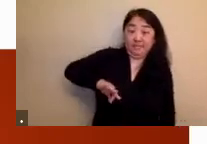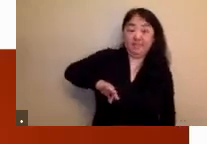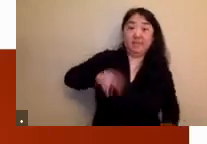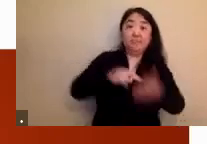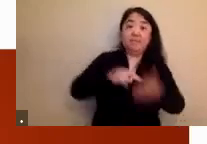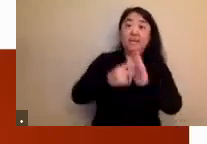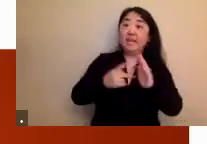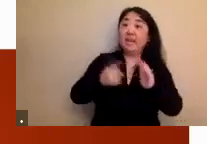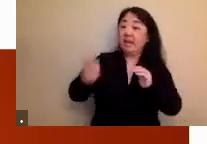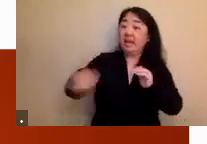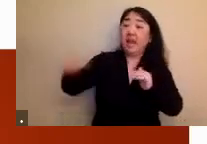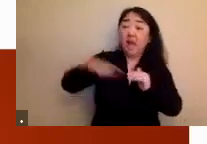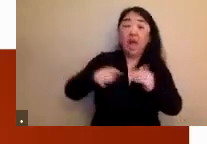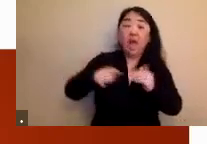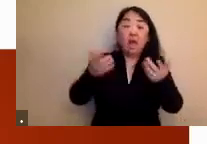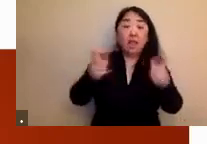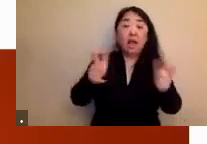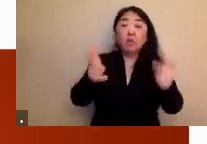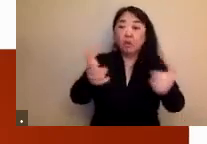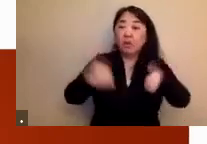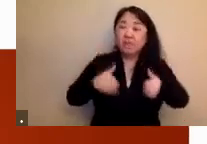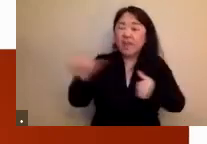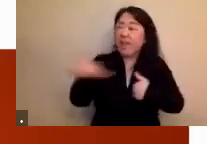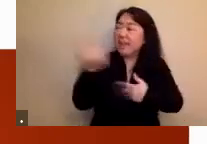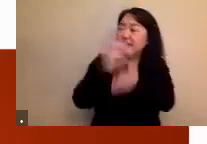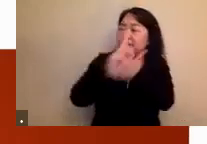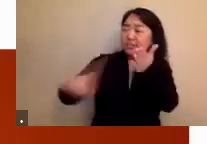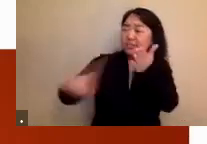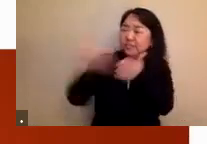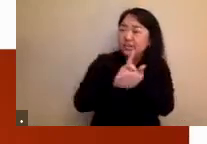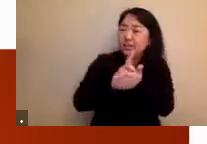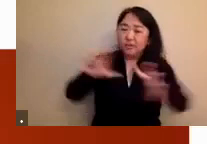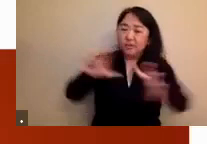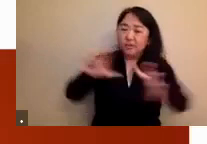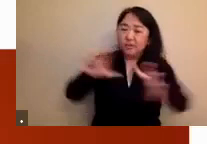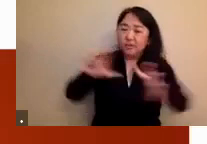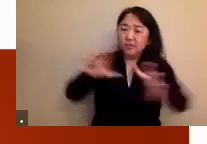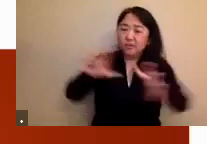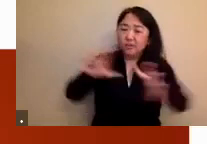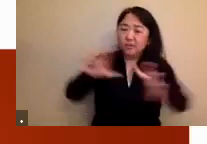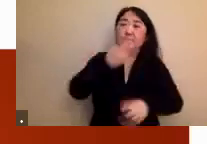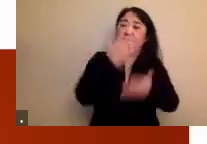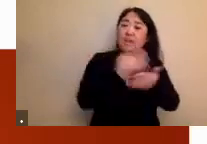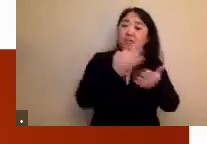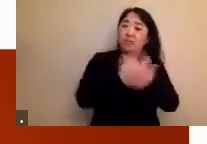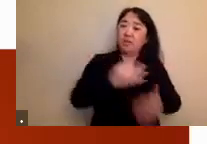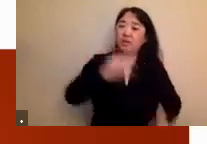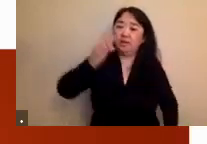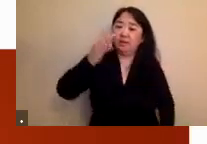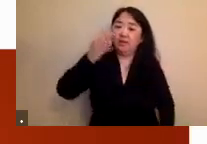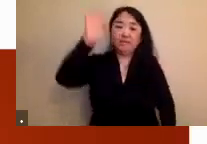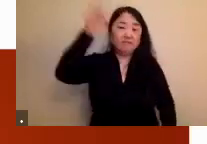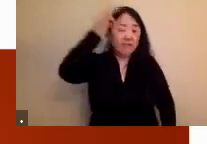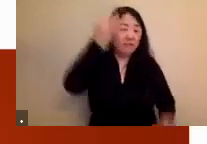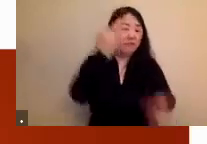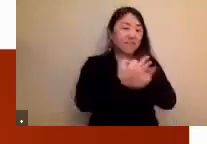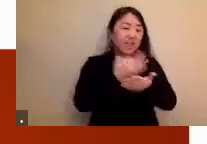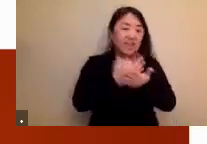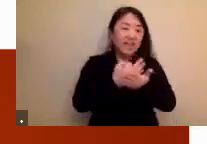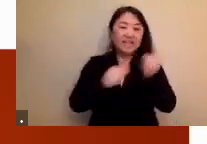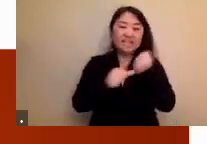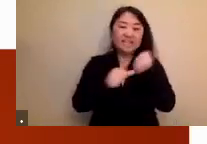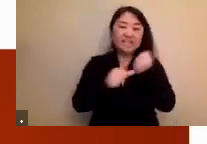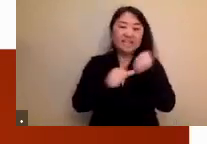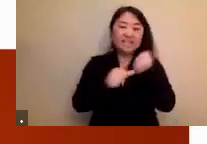you to any discrimination that is receiving federal financing assistance. Much